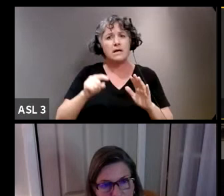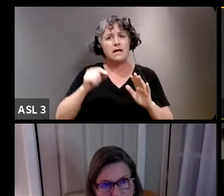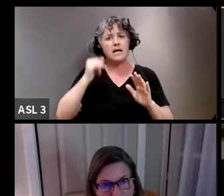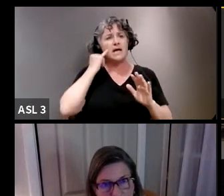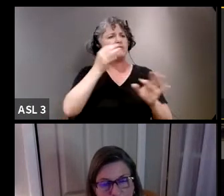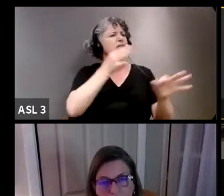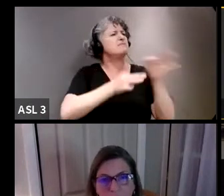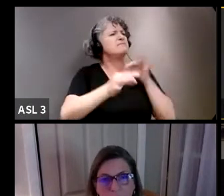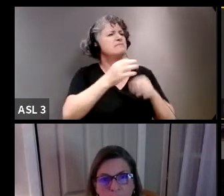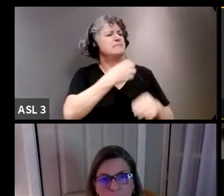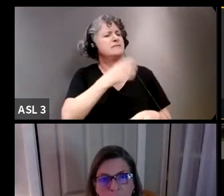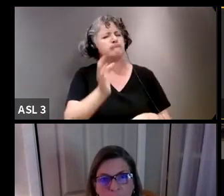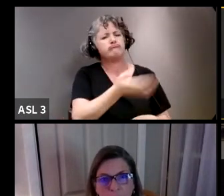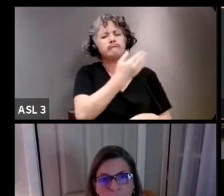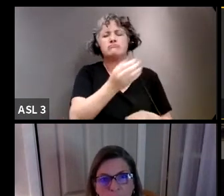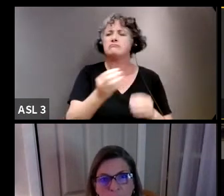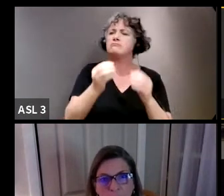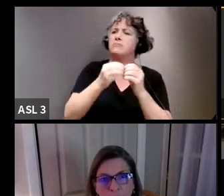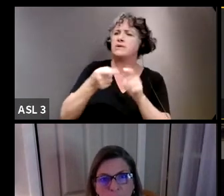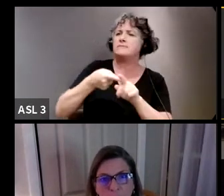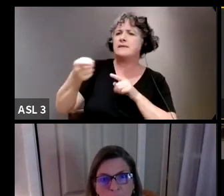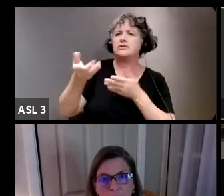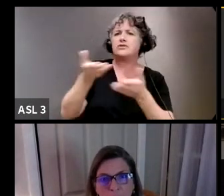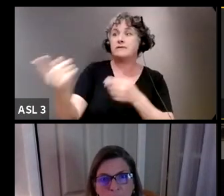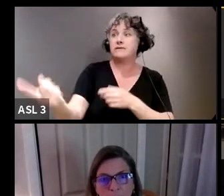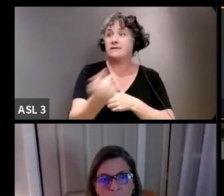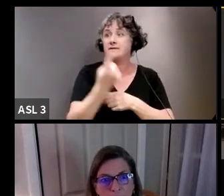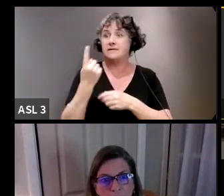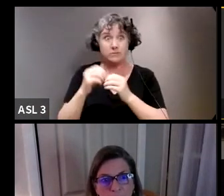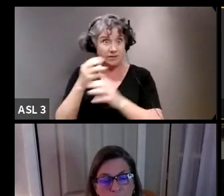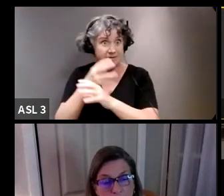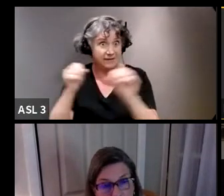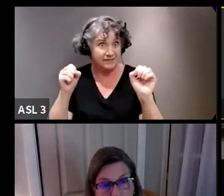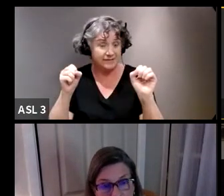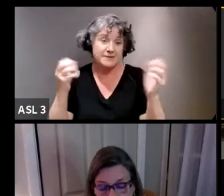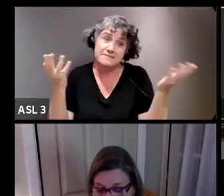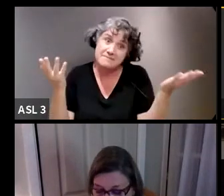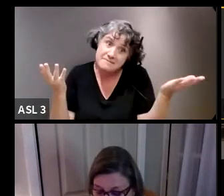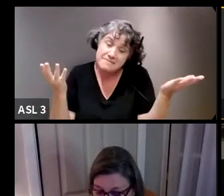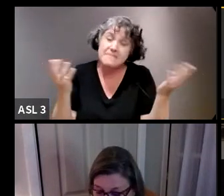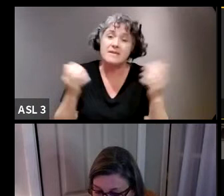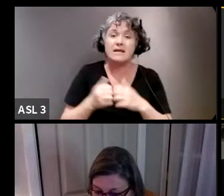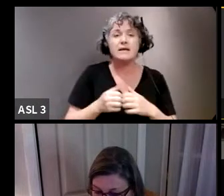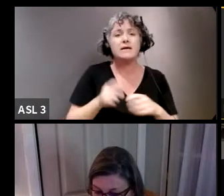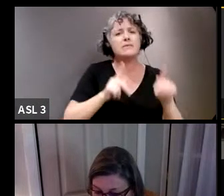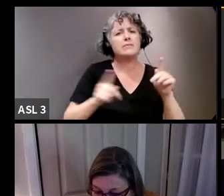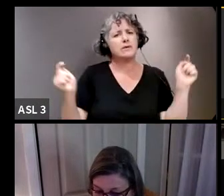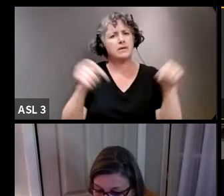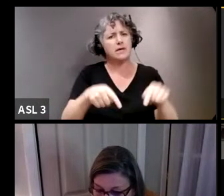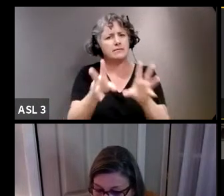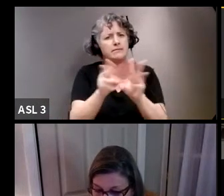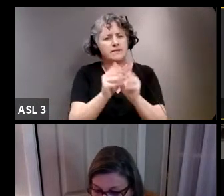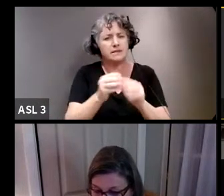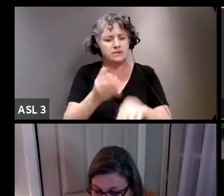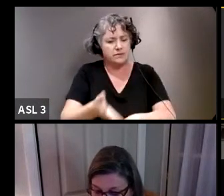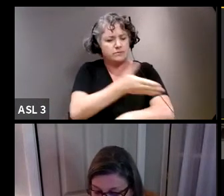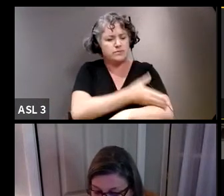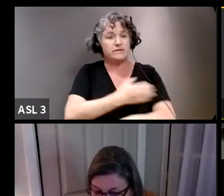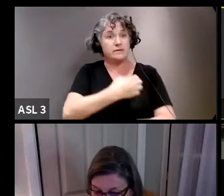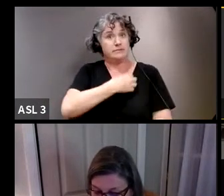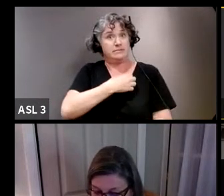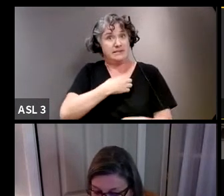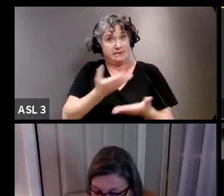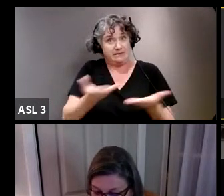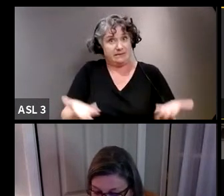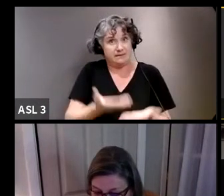police an alternative more specialized service was made available to them residents who come to these meetings to call for increased police presence citing